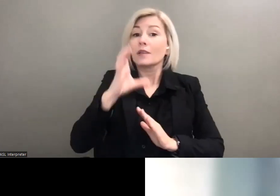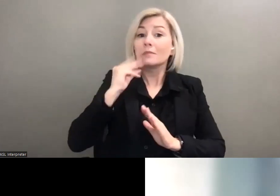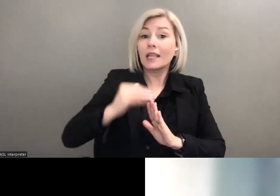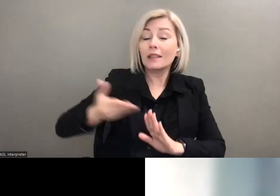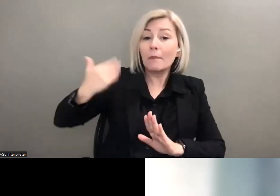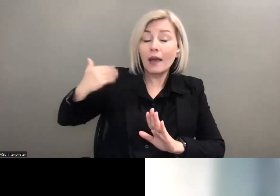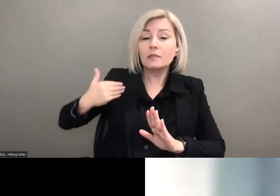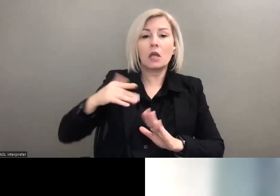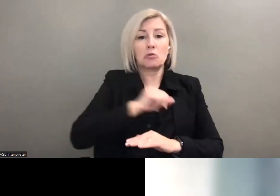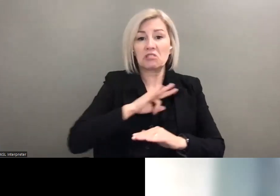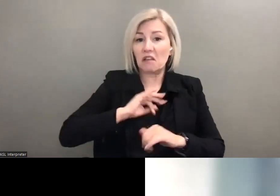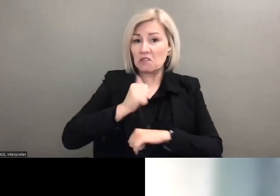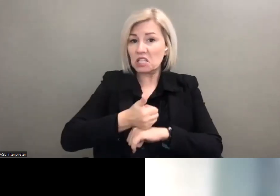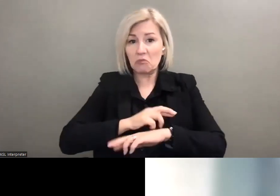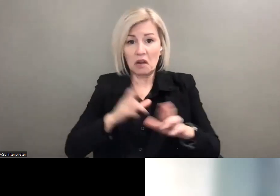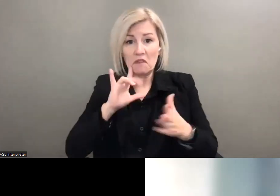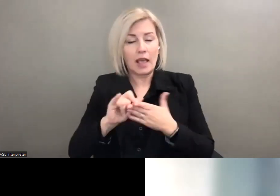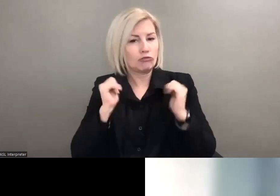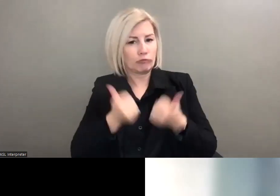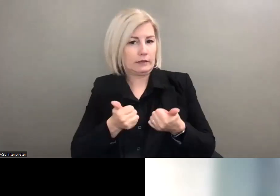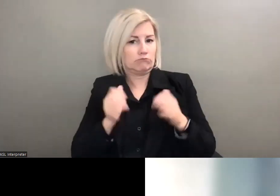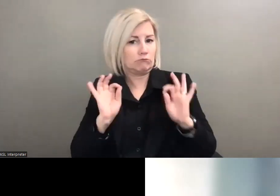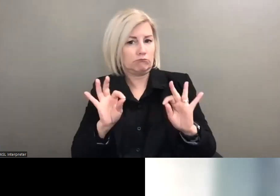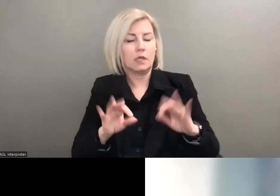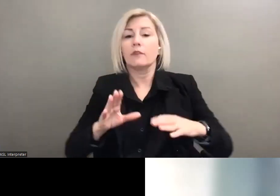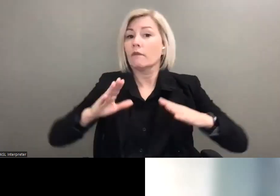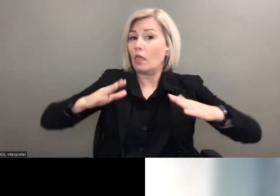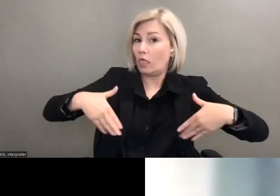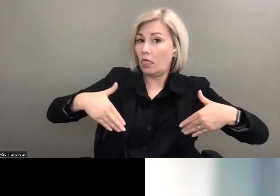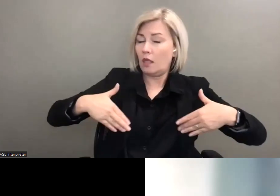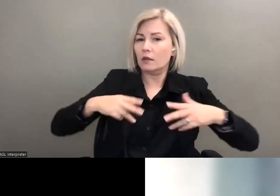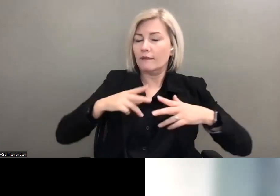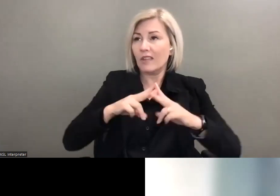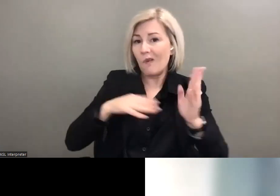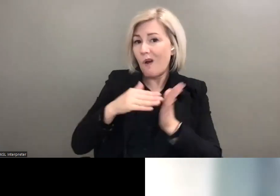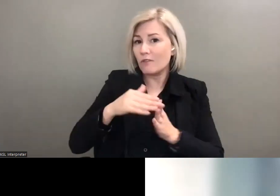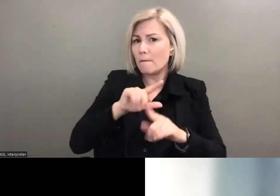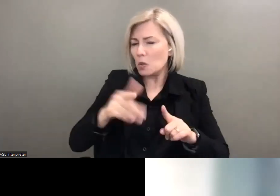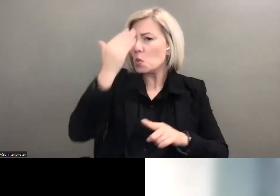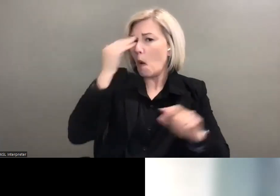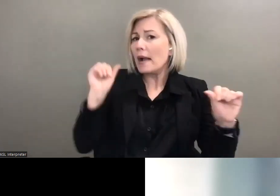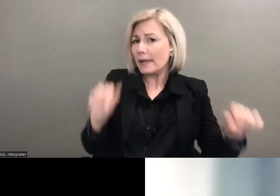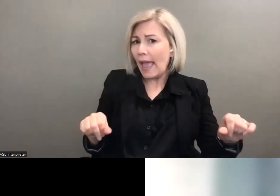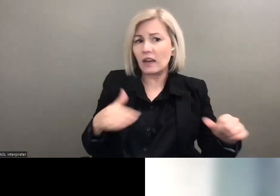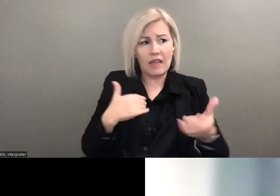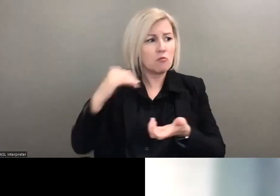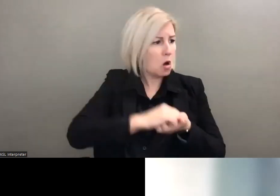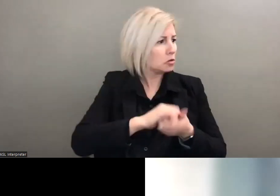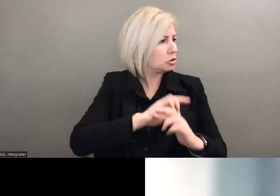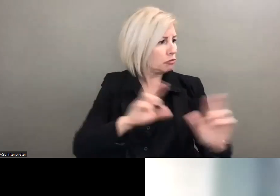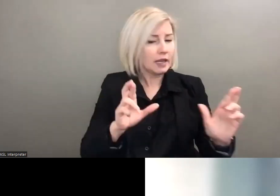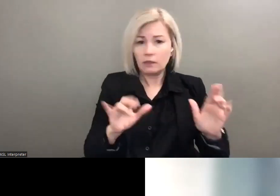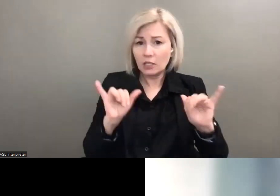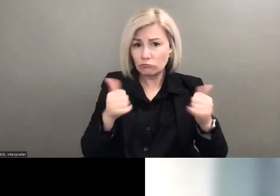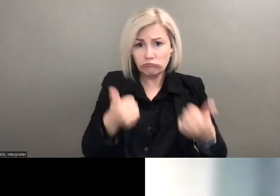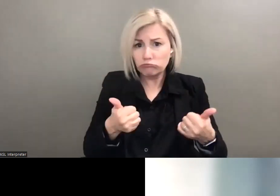staff is set up for it, that's great. If you haven't done it so often, but you can and you have the partners in place, that's great too.